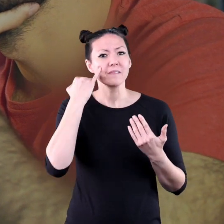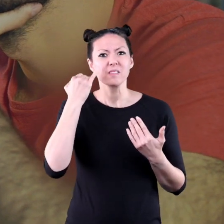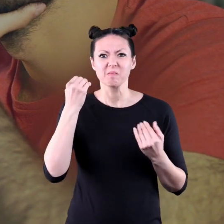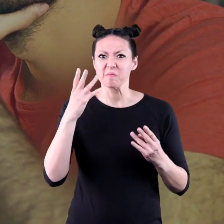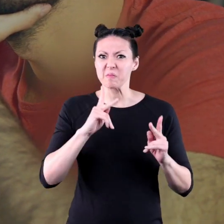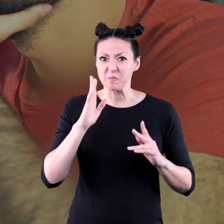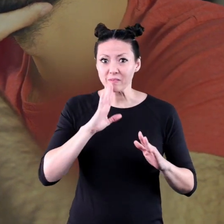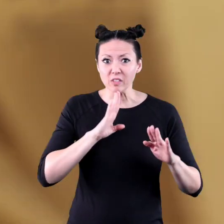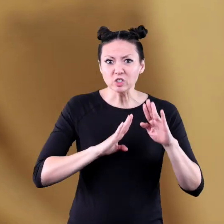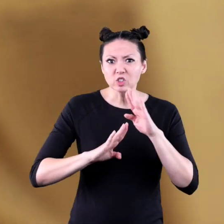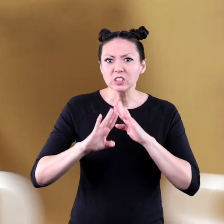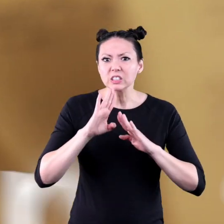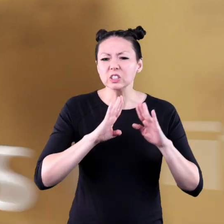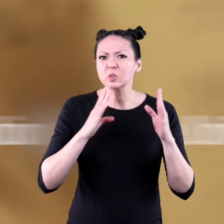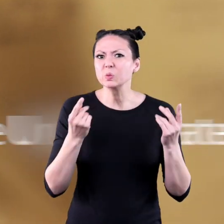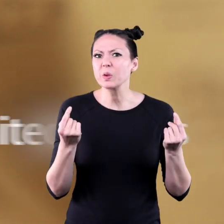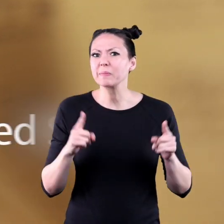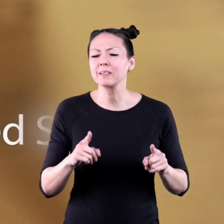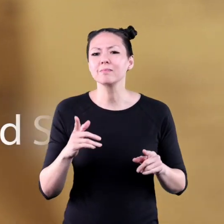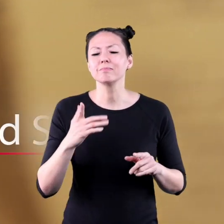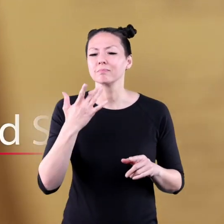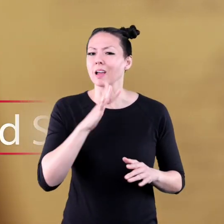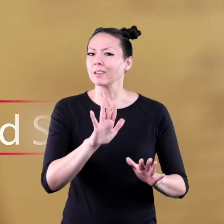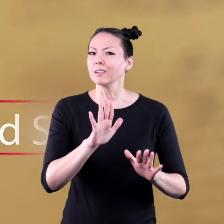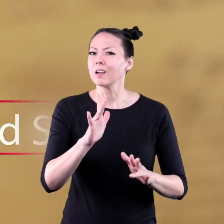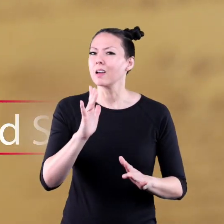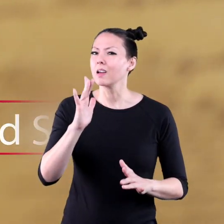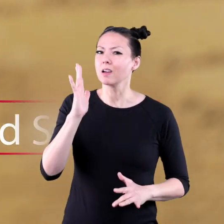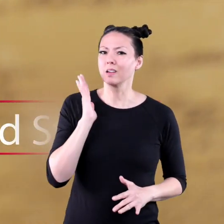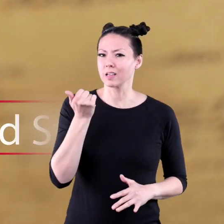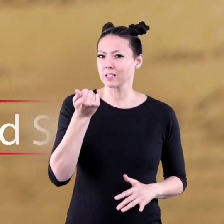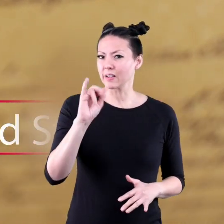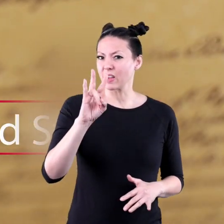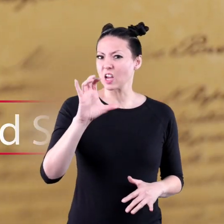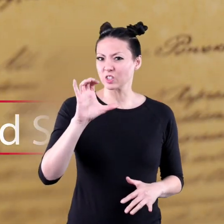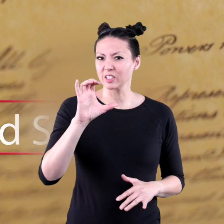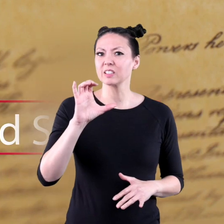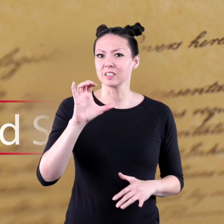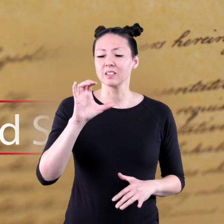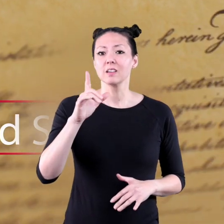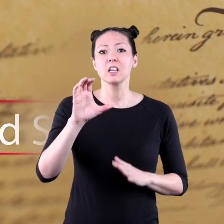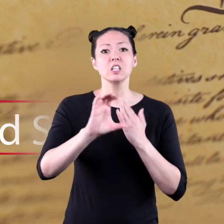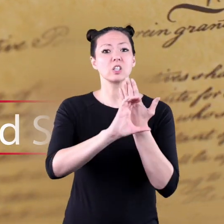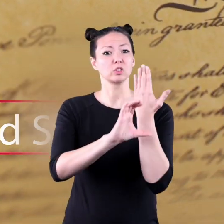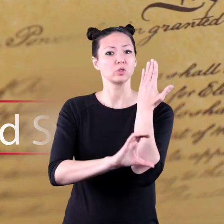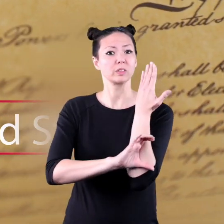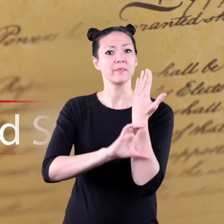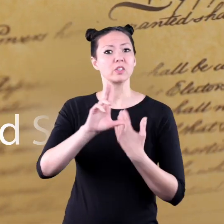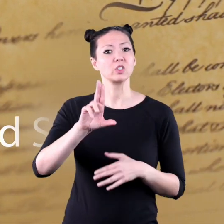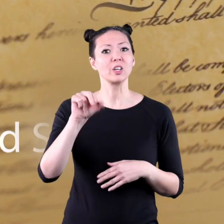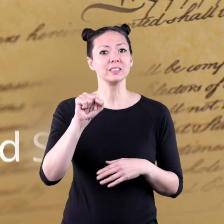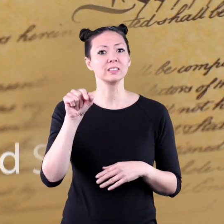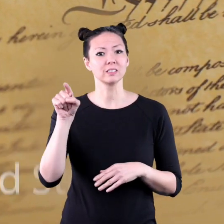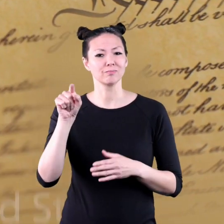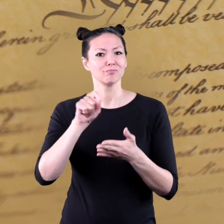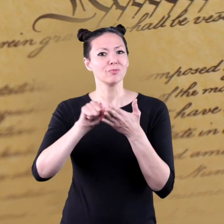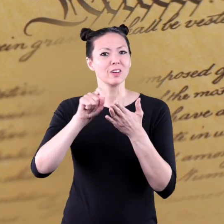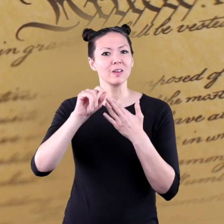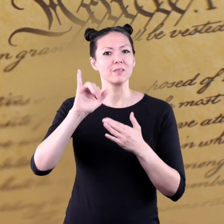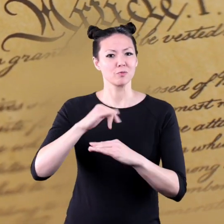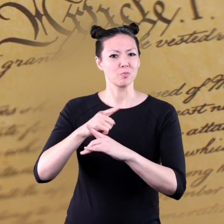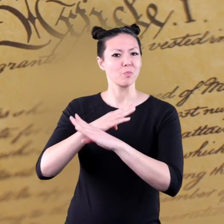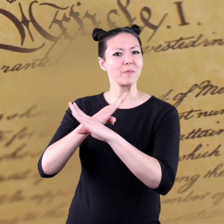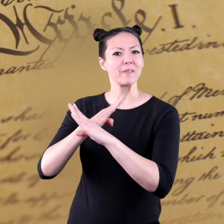people? Fortunately, in the late 1700s, the Constitution of the United States was written to prevent that